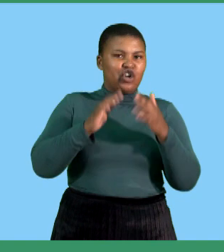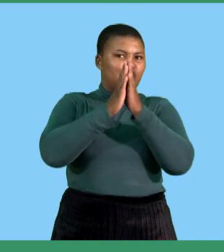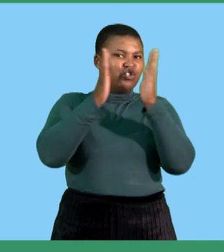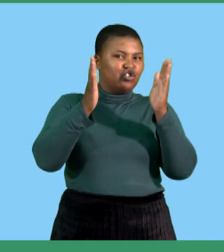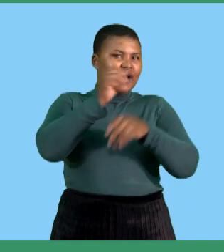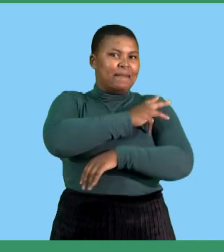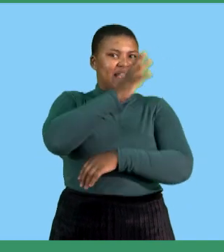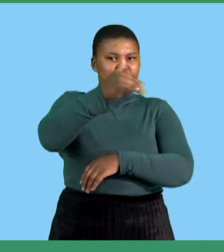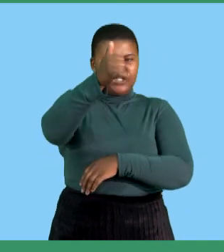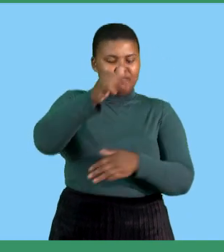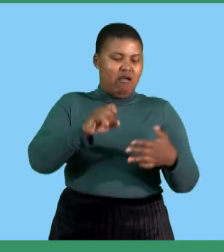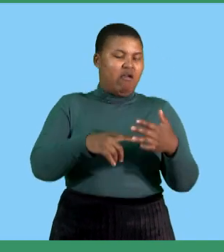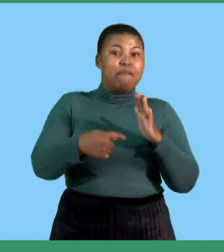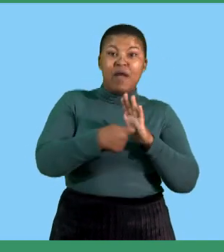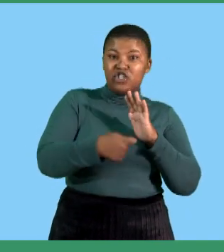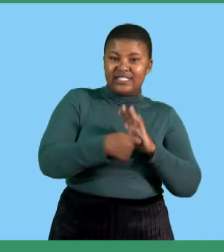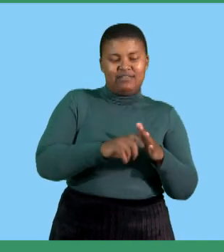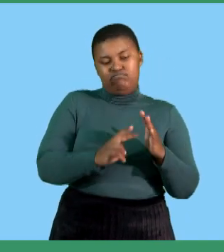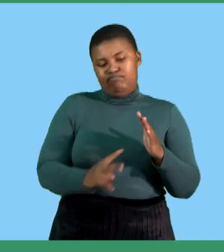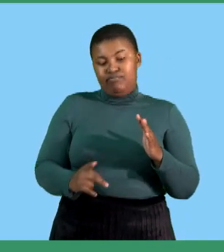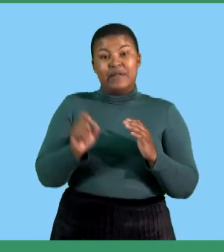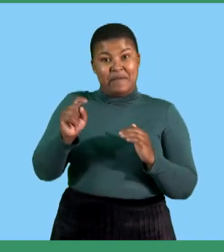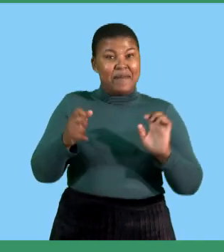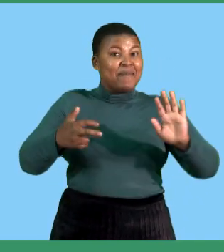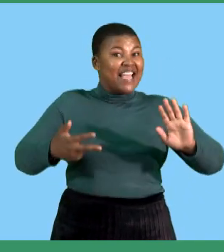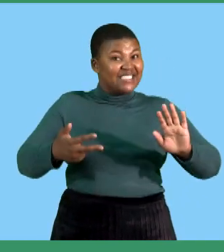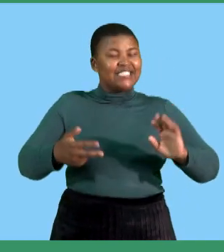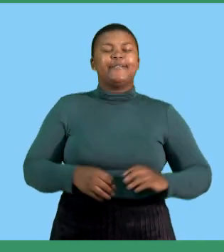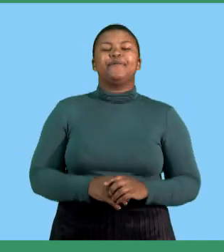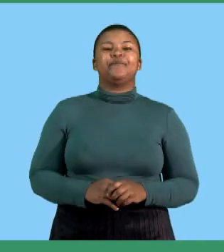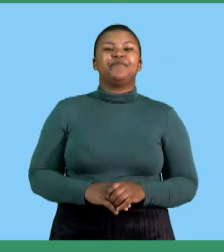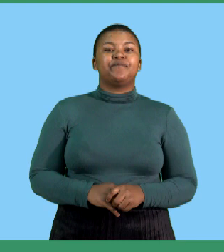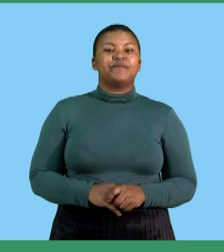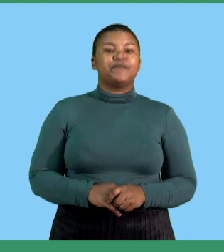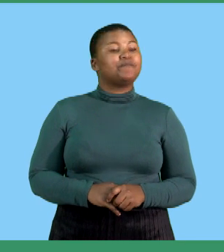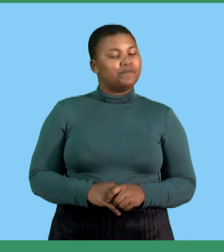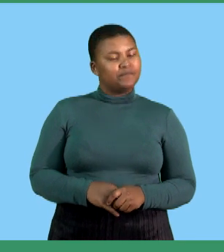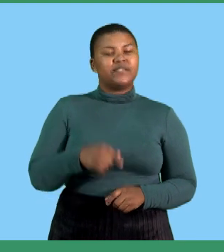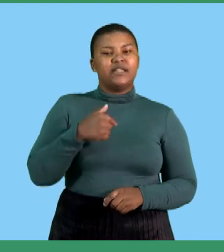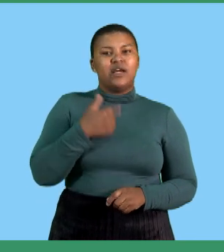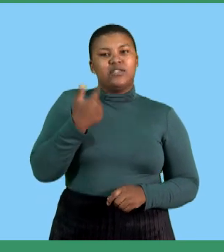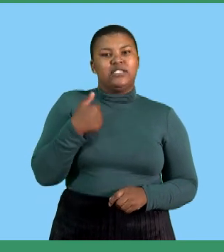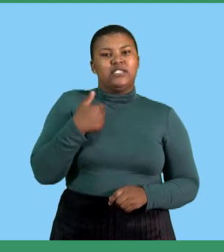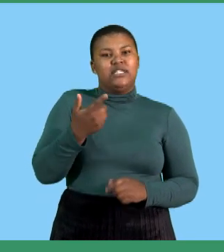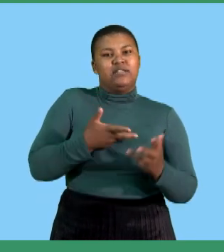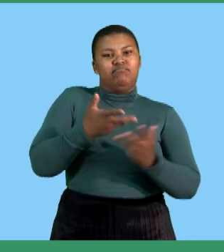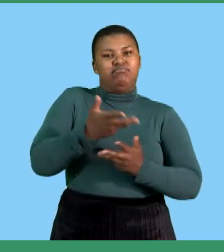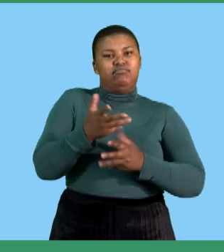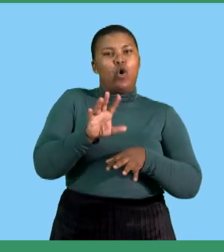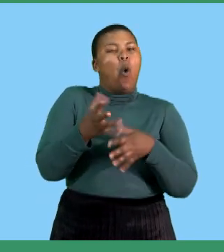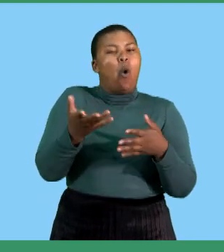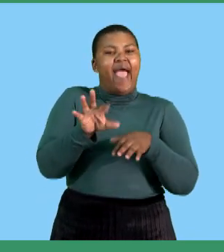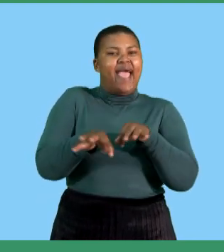financial, general management, purchasing, etc. Those 8 functions. So how are we going to discuss